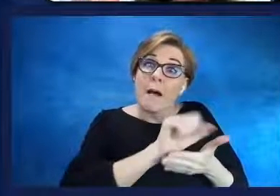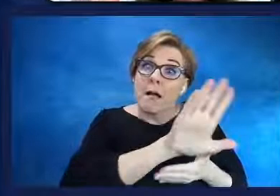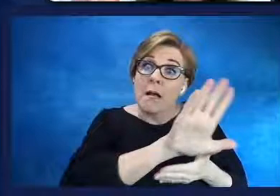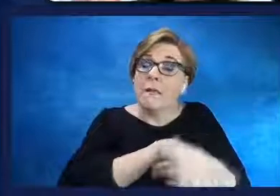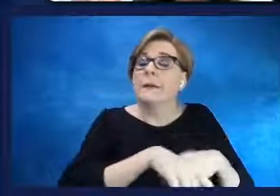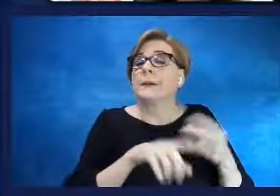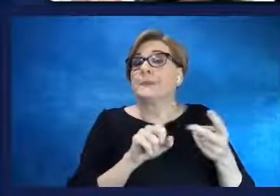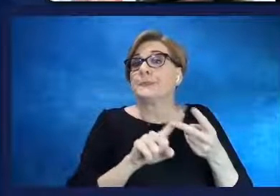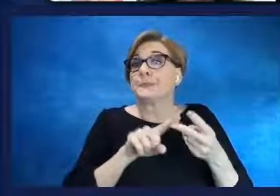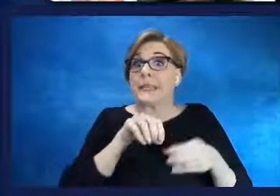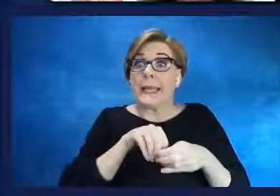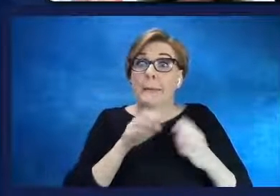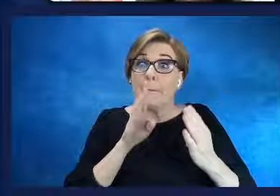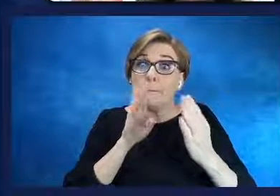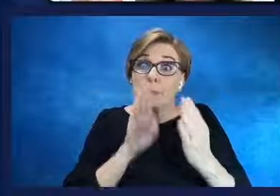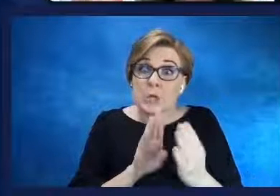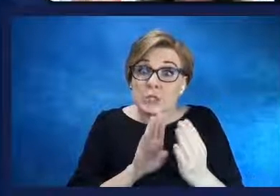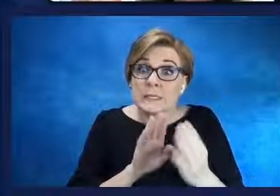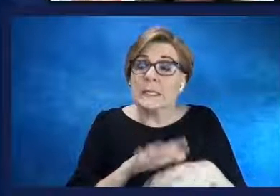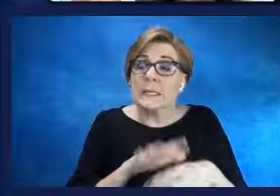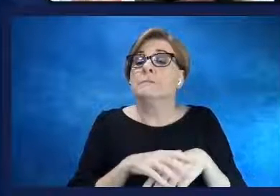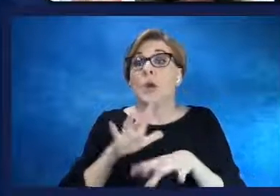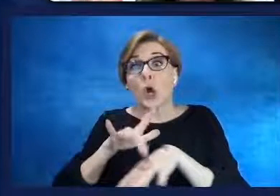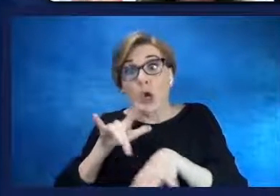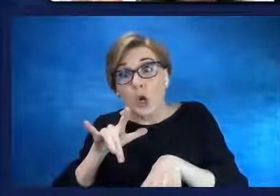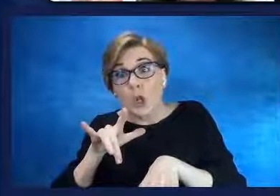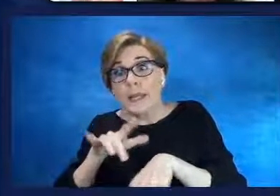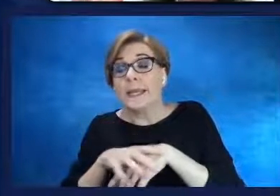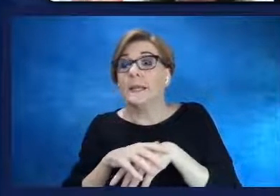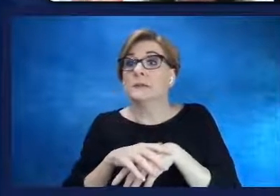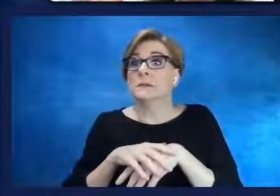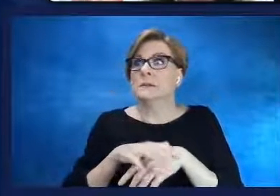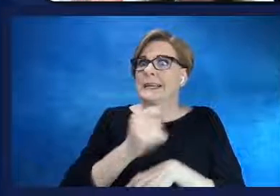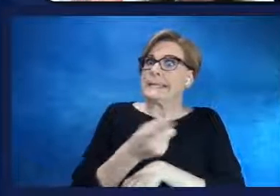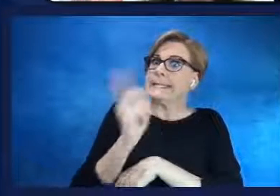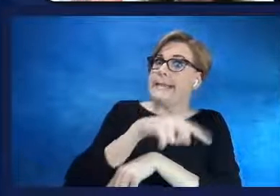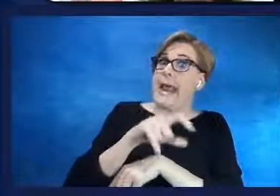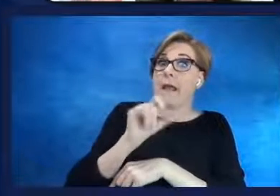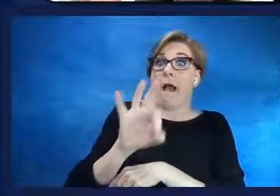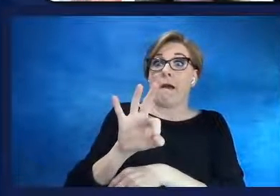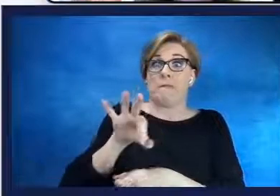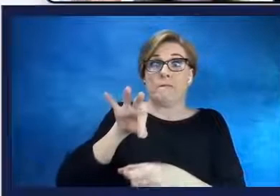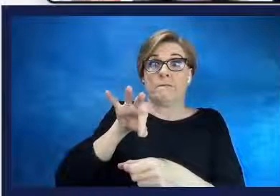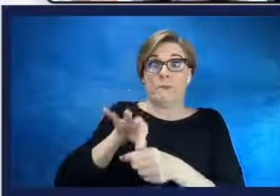voting location, or requesting voter assistance services.